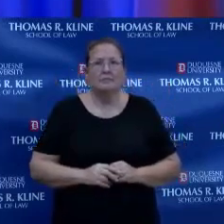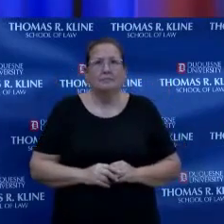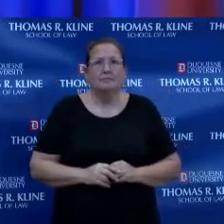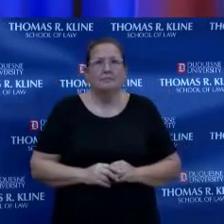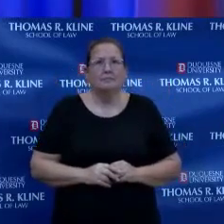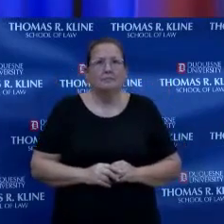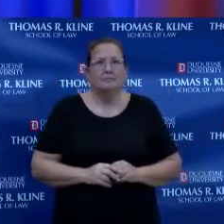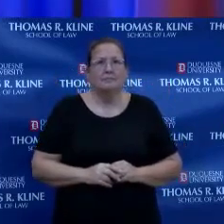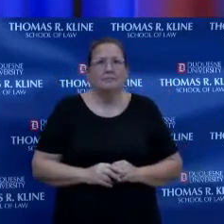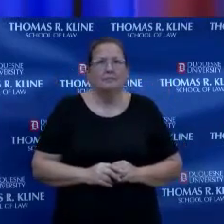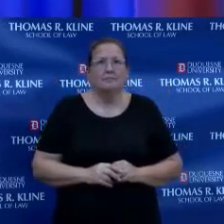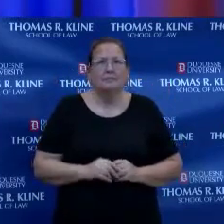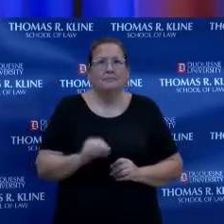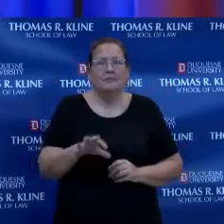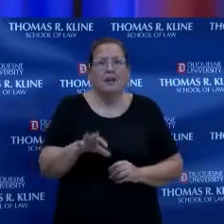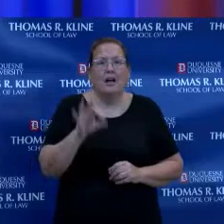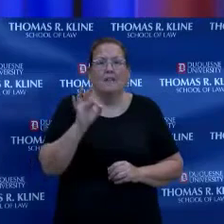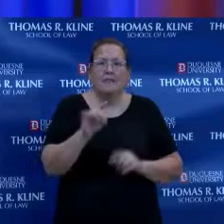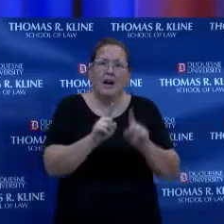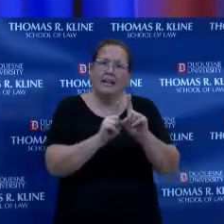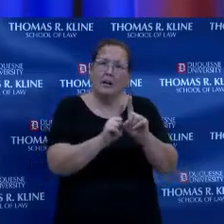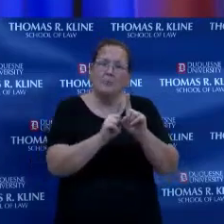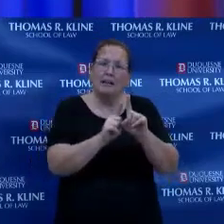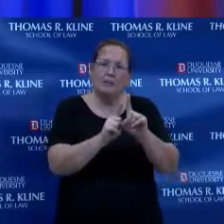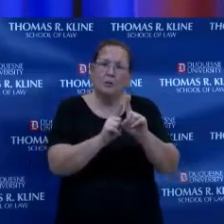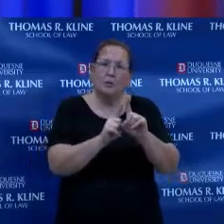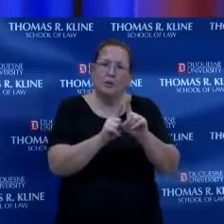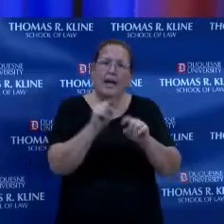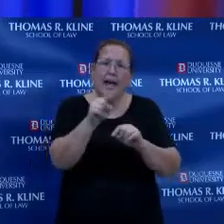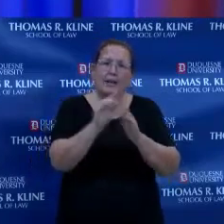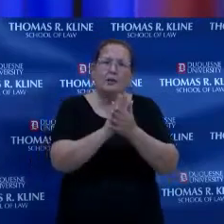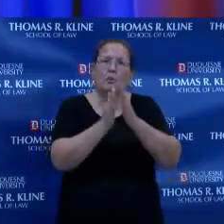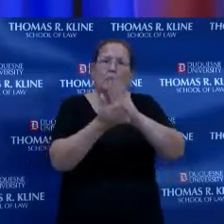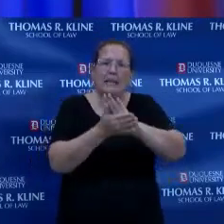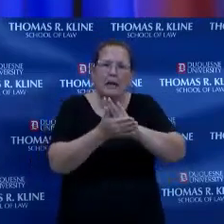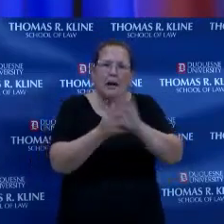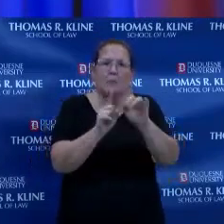Find a mentor and be a mentor.